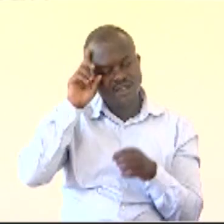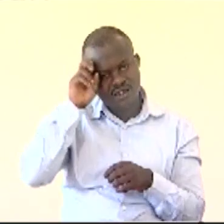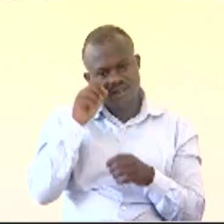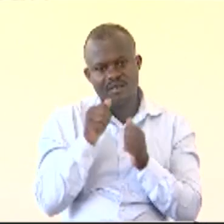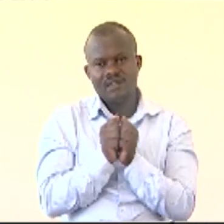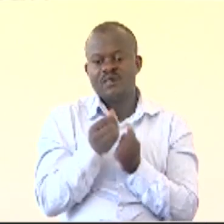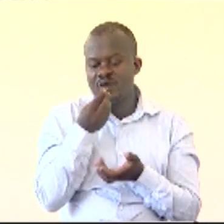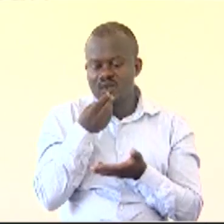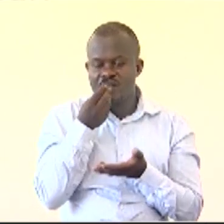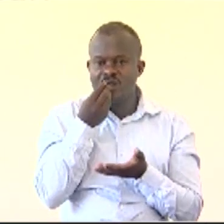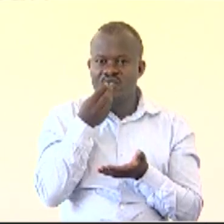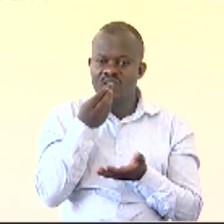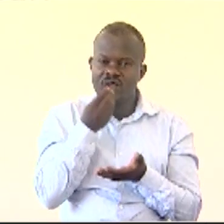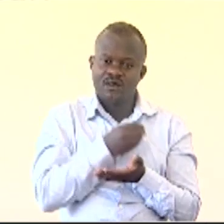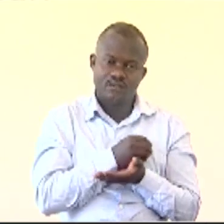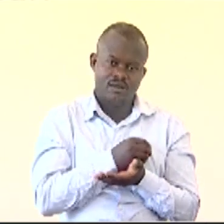fed,